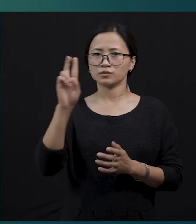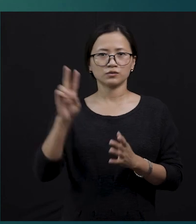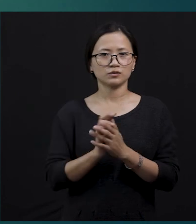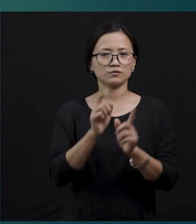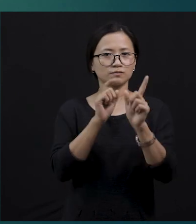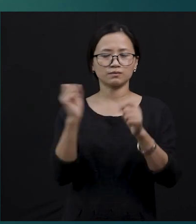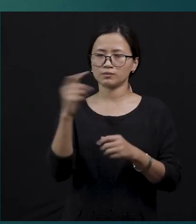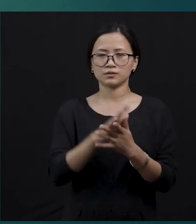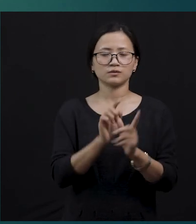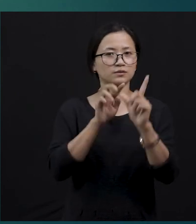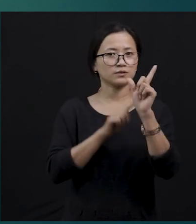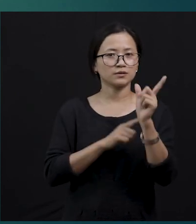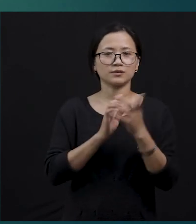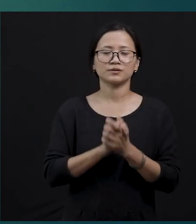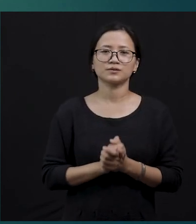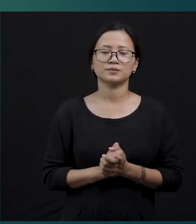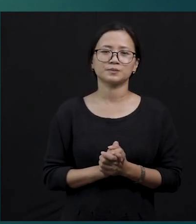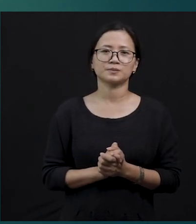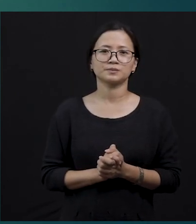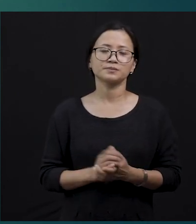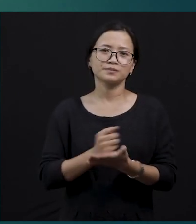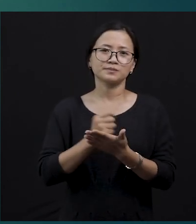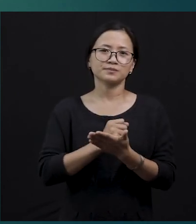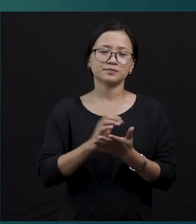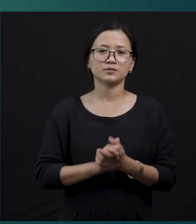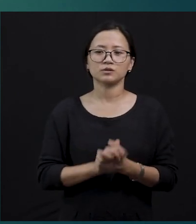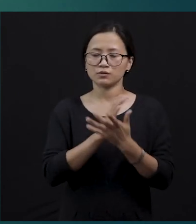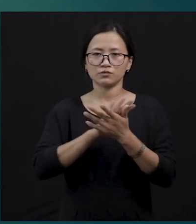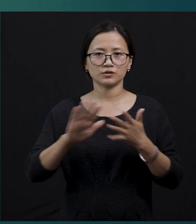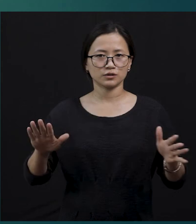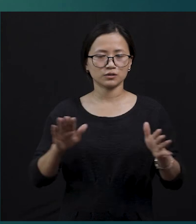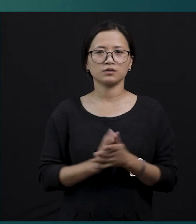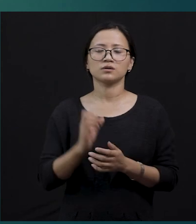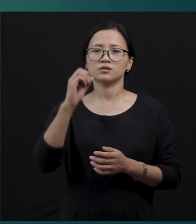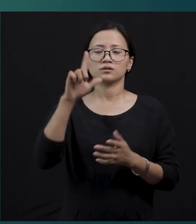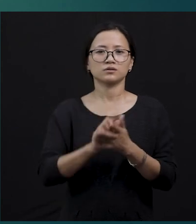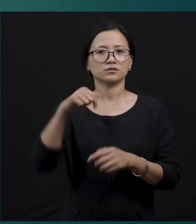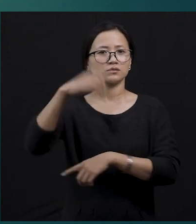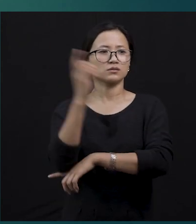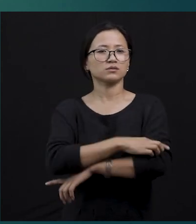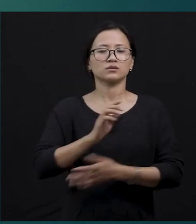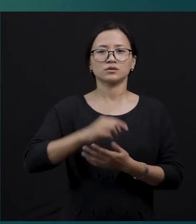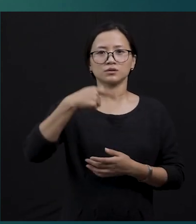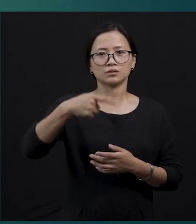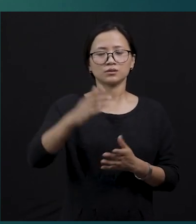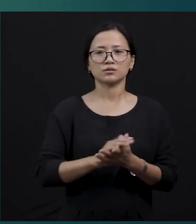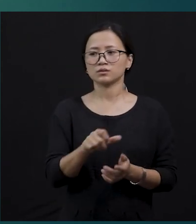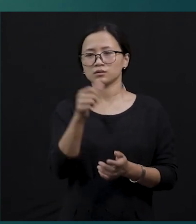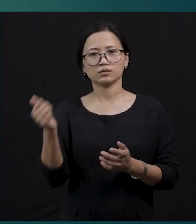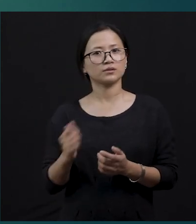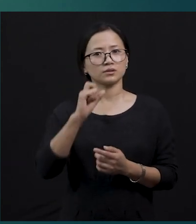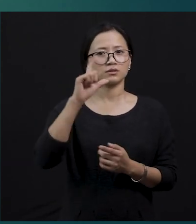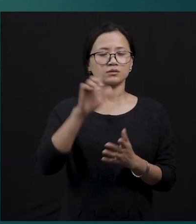in a year, right, children? So we will wrap up here the class today, and then Miss will continue in the